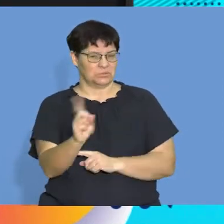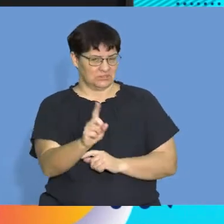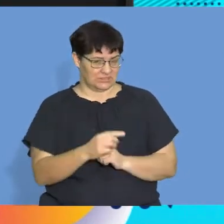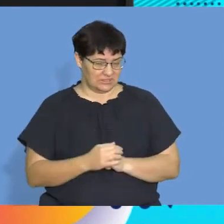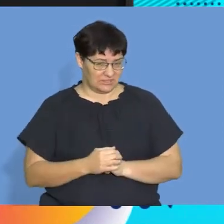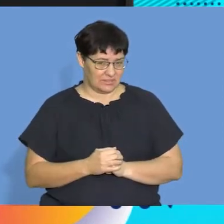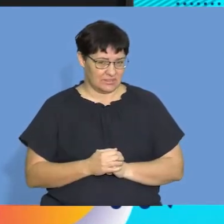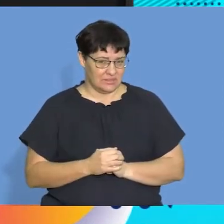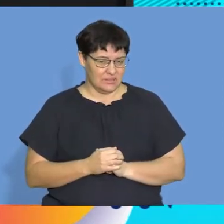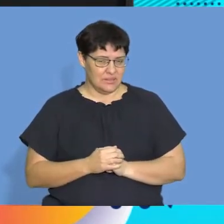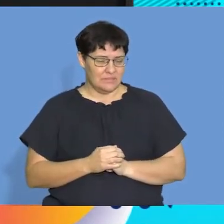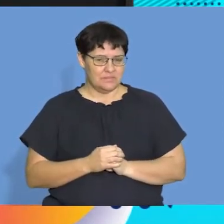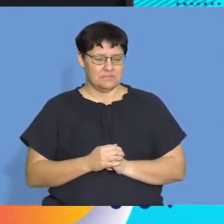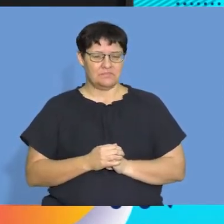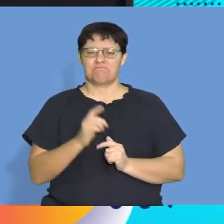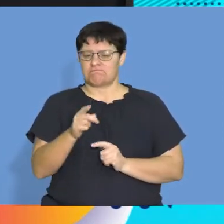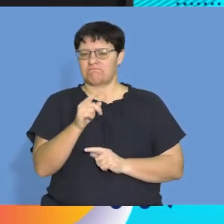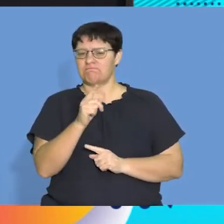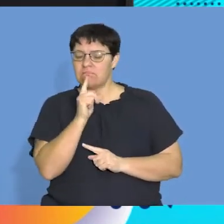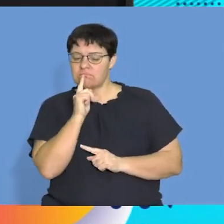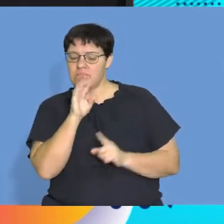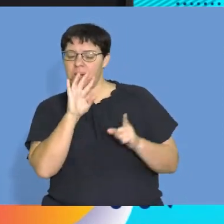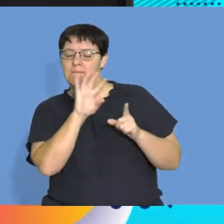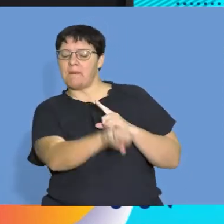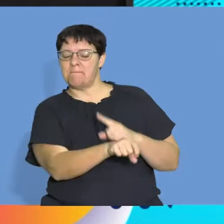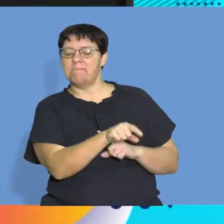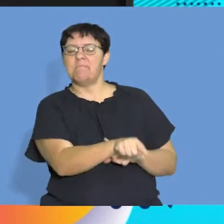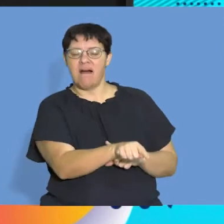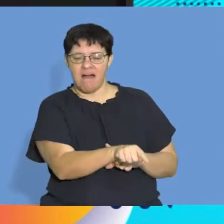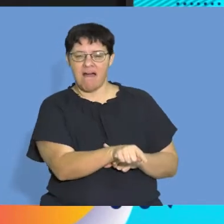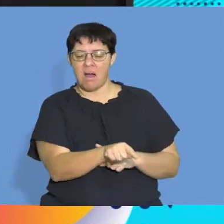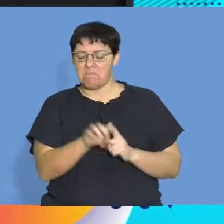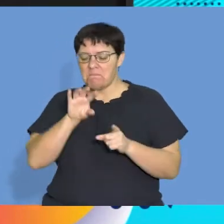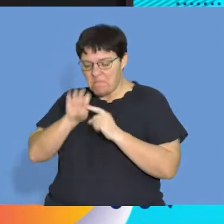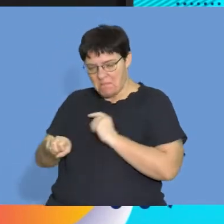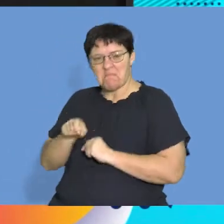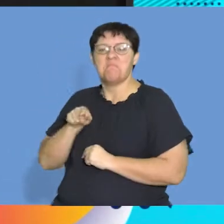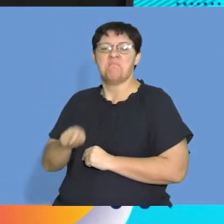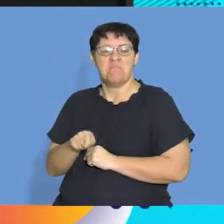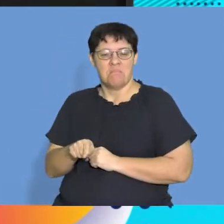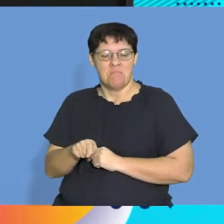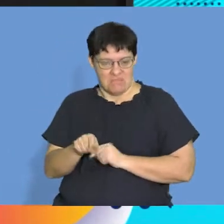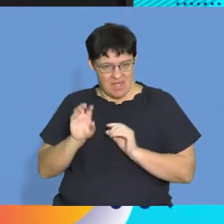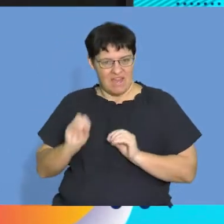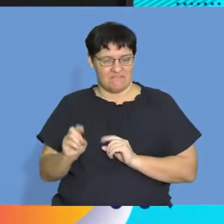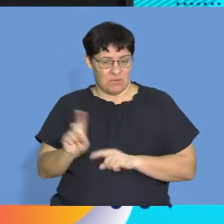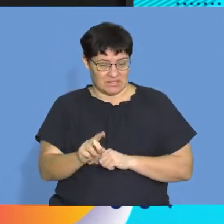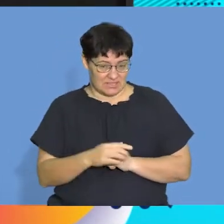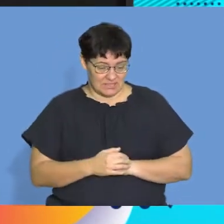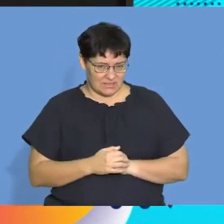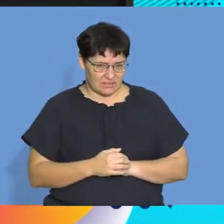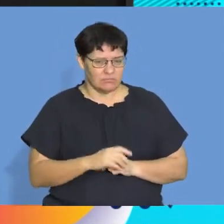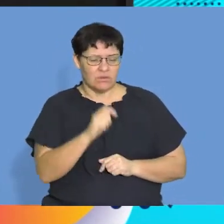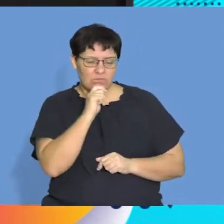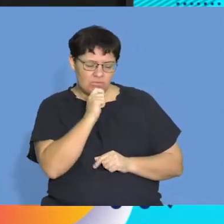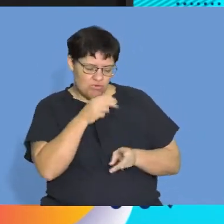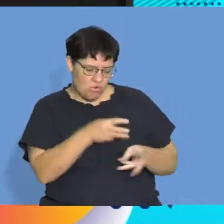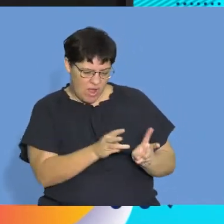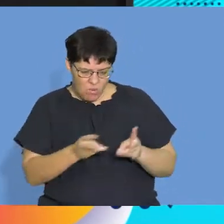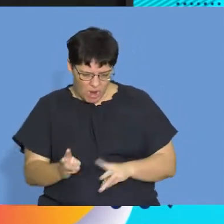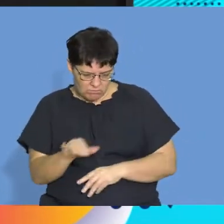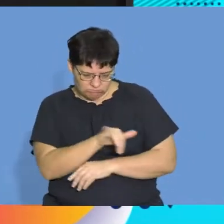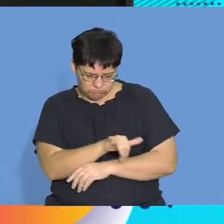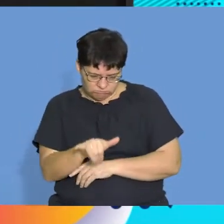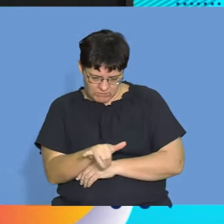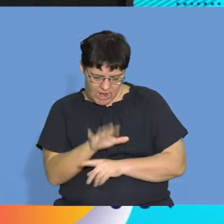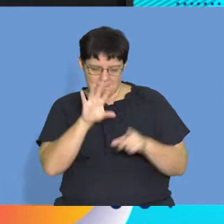here. How do you then see it with your eye? When I give you a question, how do you decide which method to use? But for now,